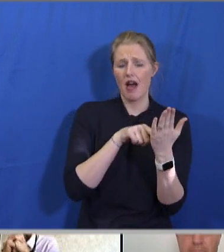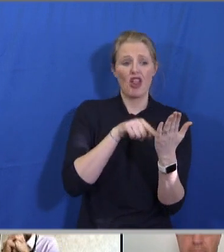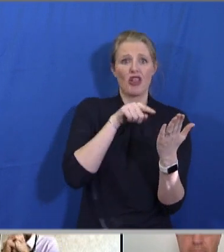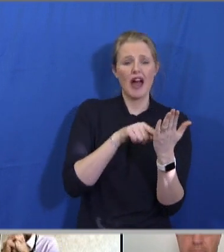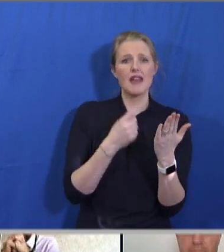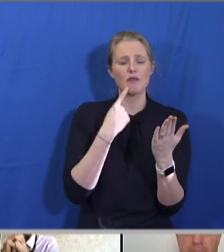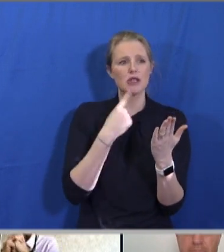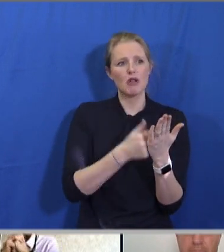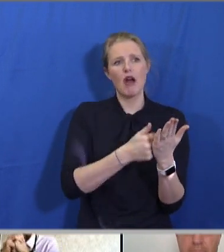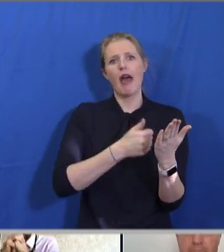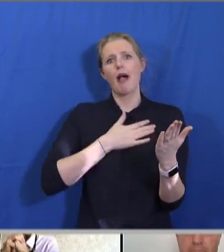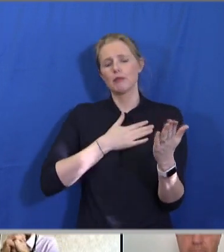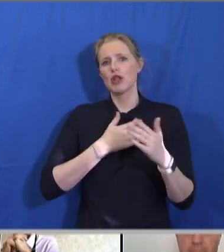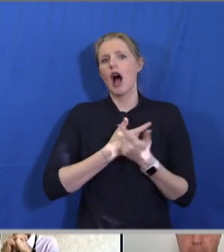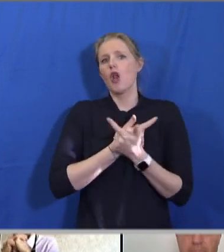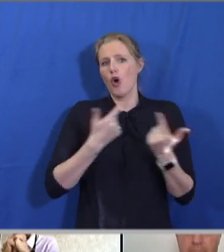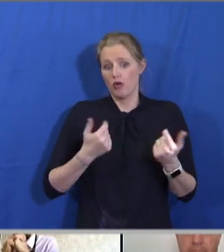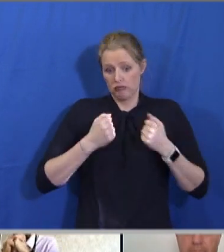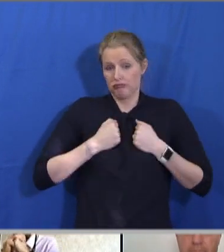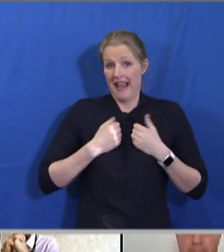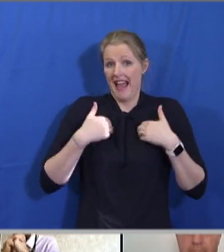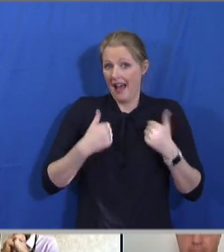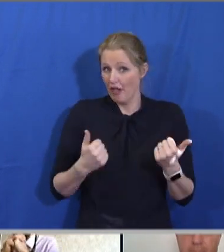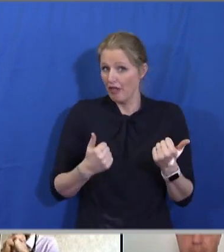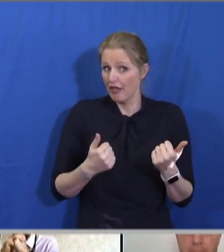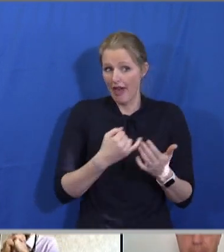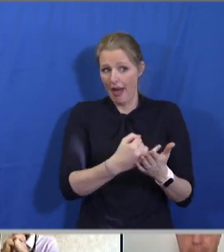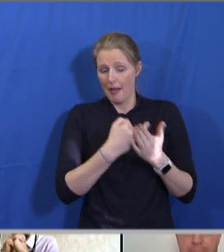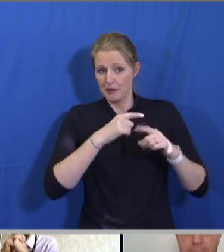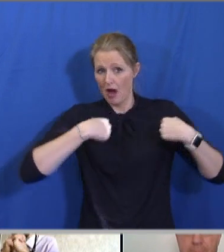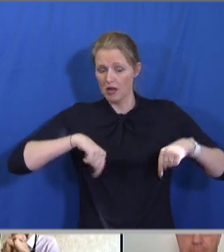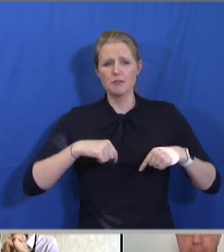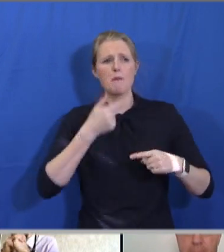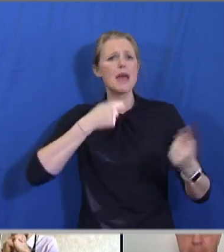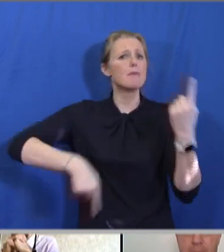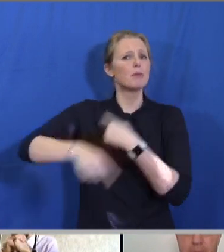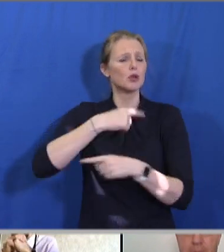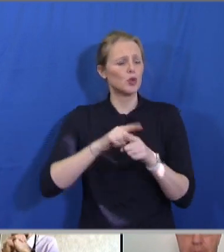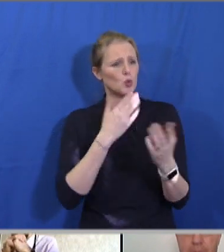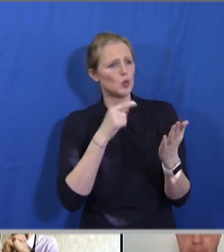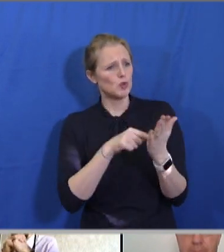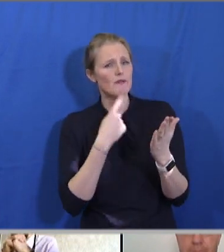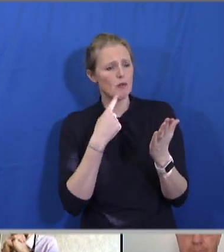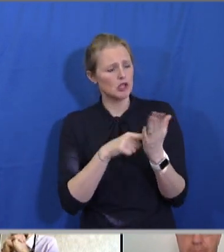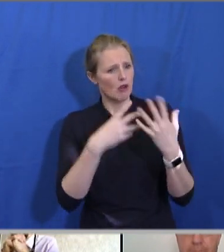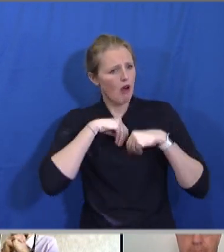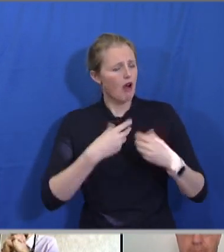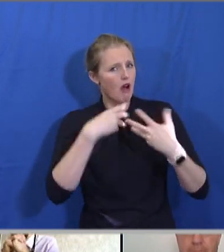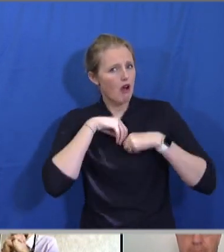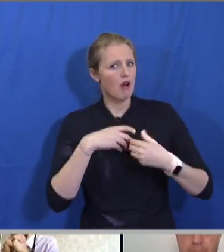just for us as a health department, but also to be able to utilise by the general public as well. Again, I mentioned